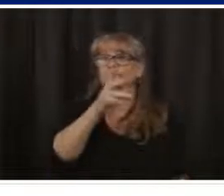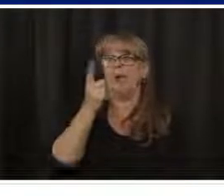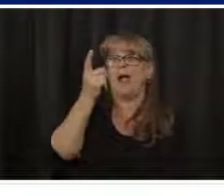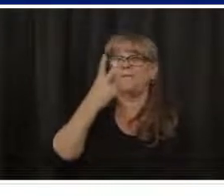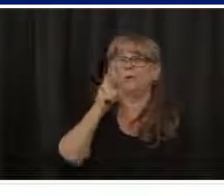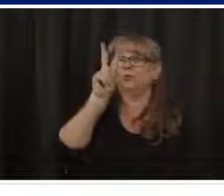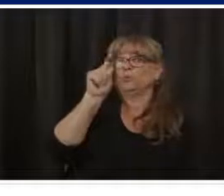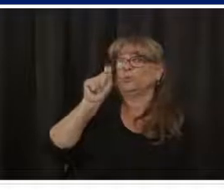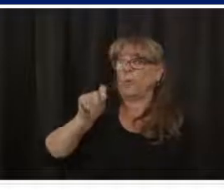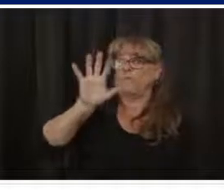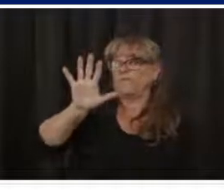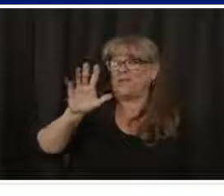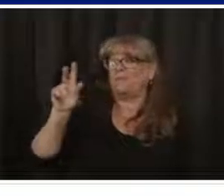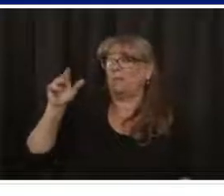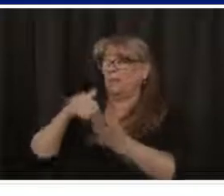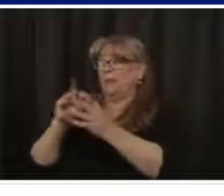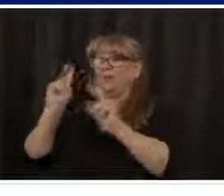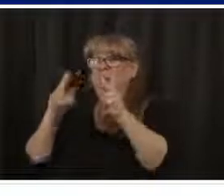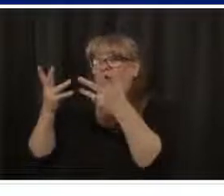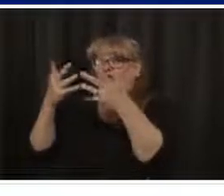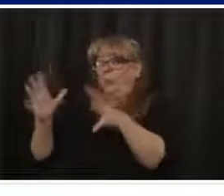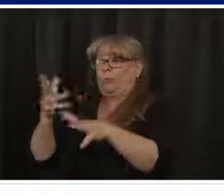2,505,053 that have gotten their first dose.